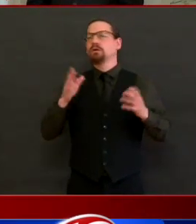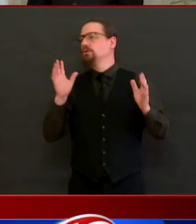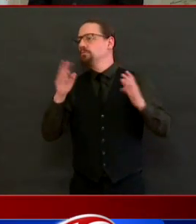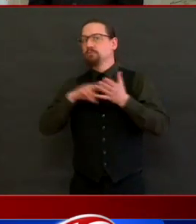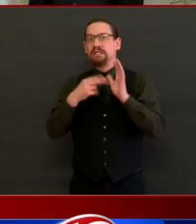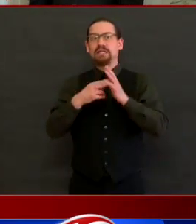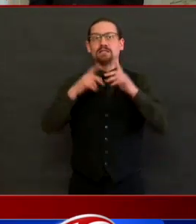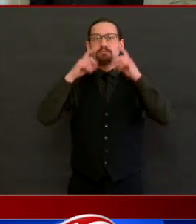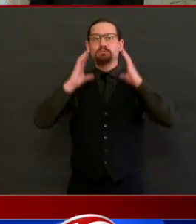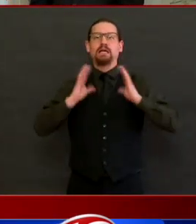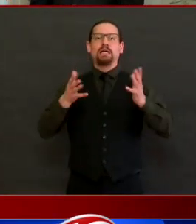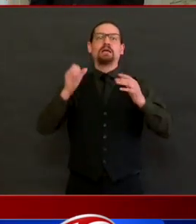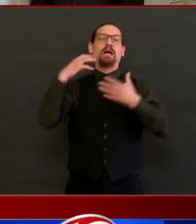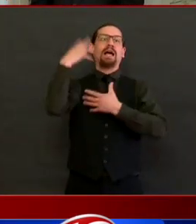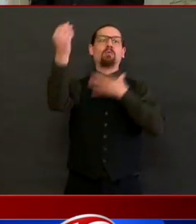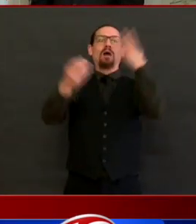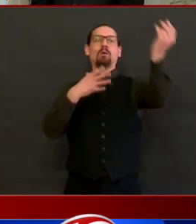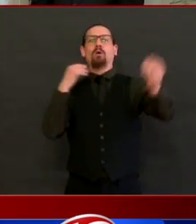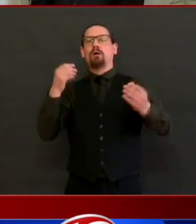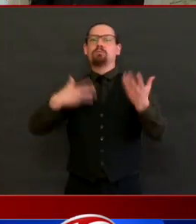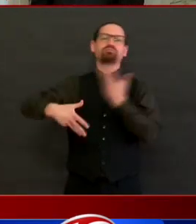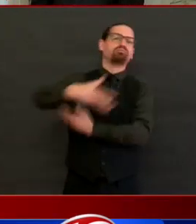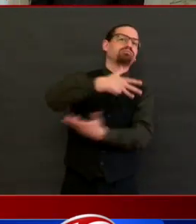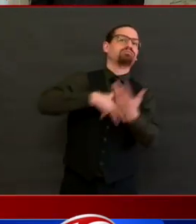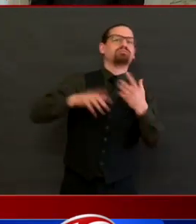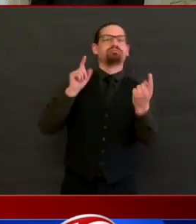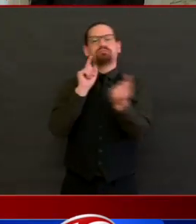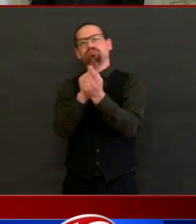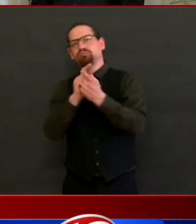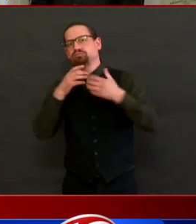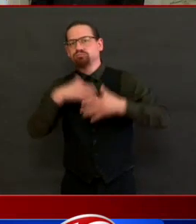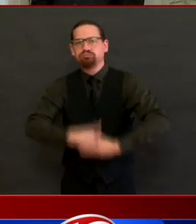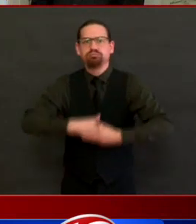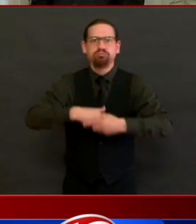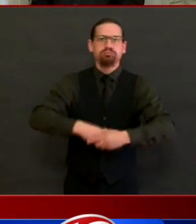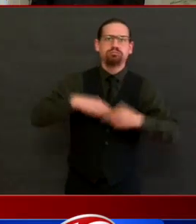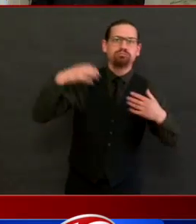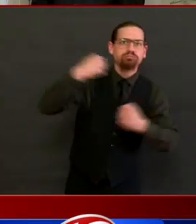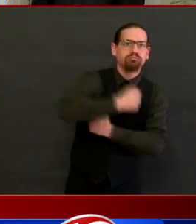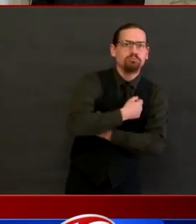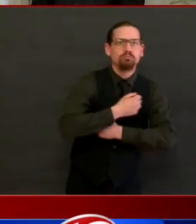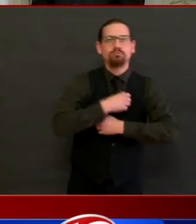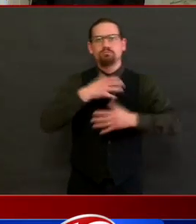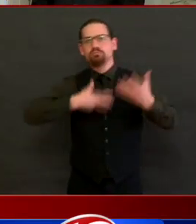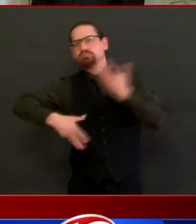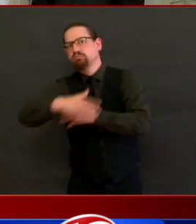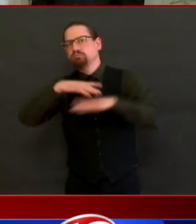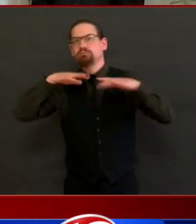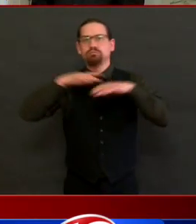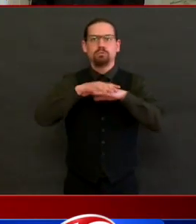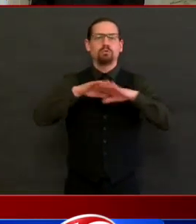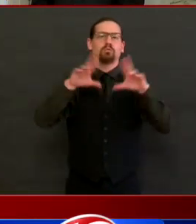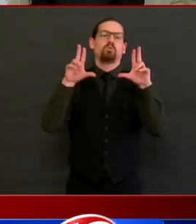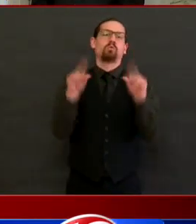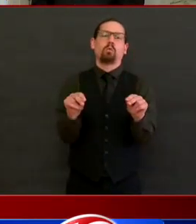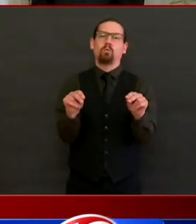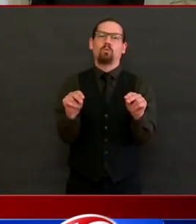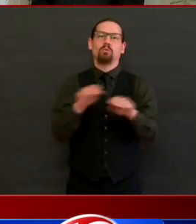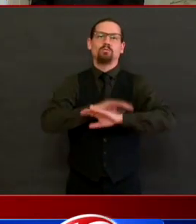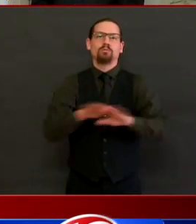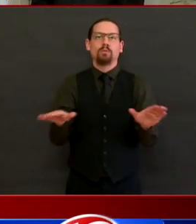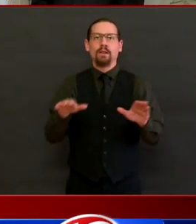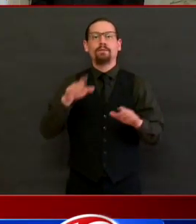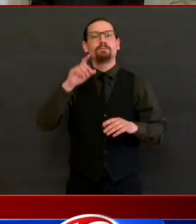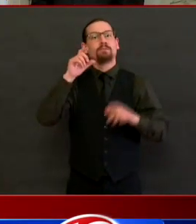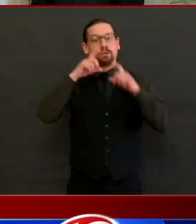critical, like not being in groups, washing your hands throughout the day, and absolutely staying